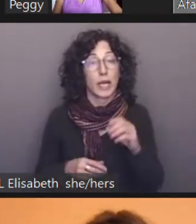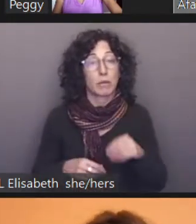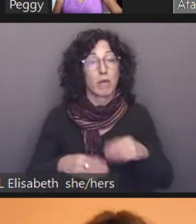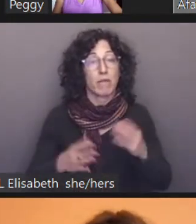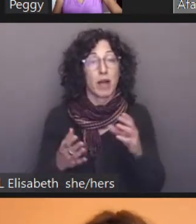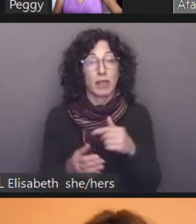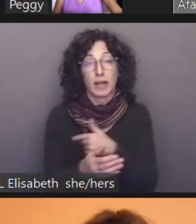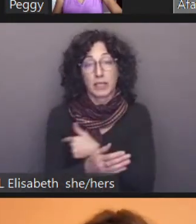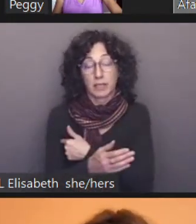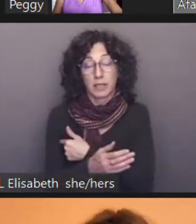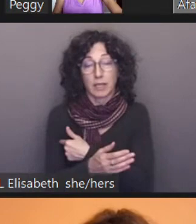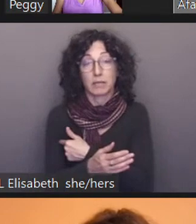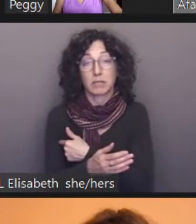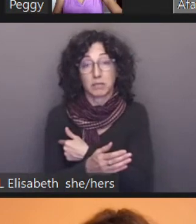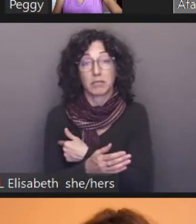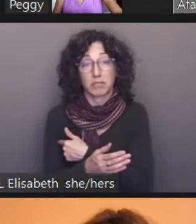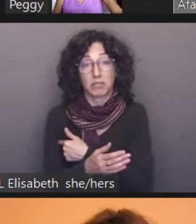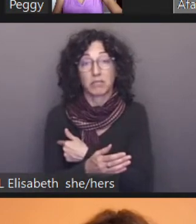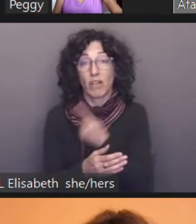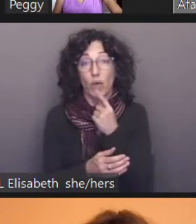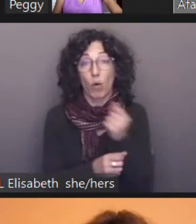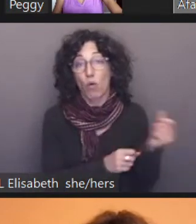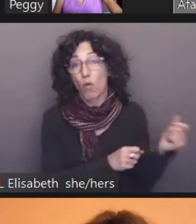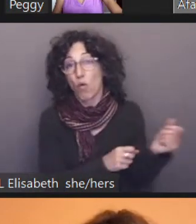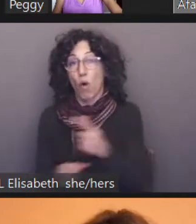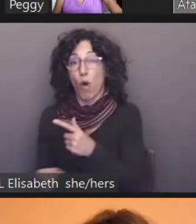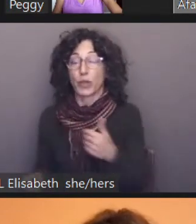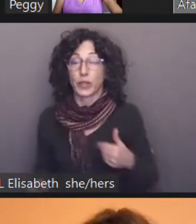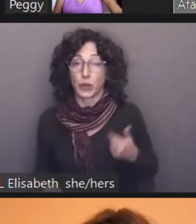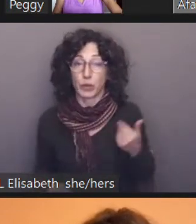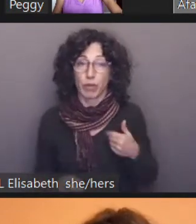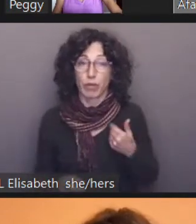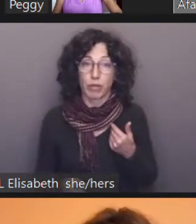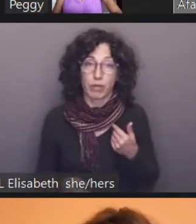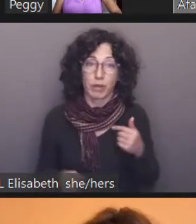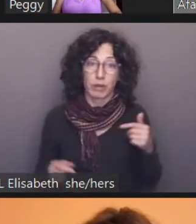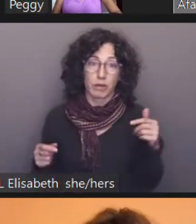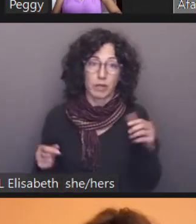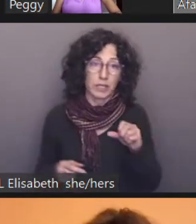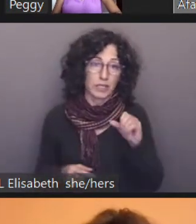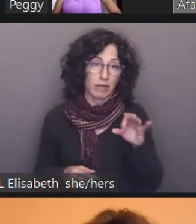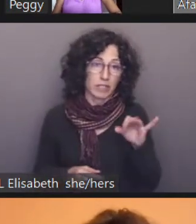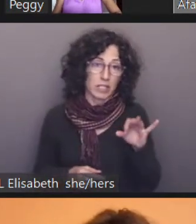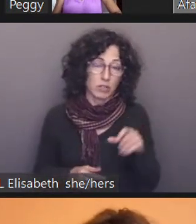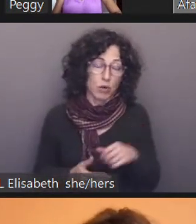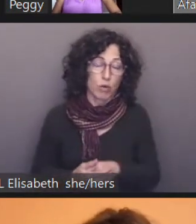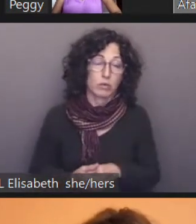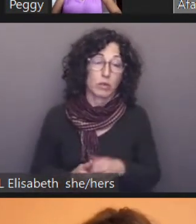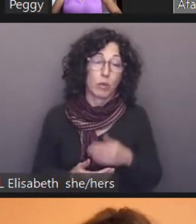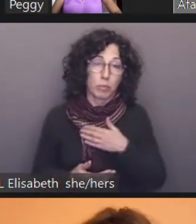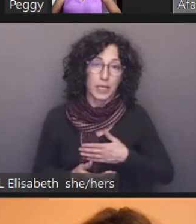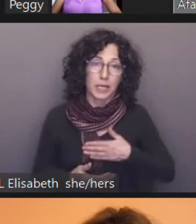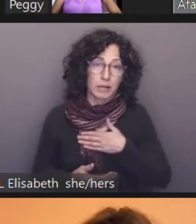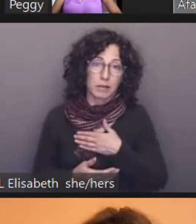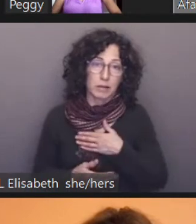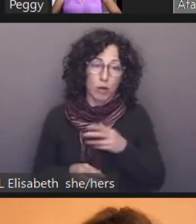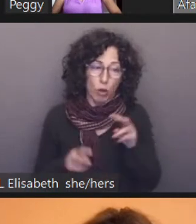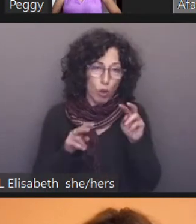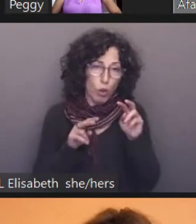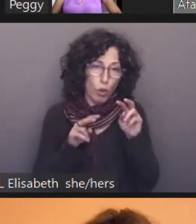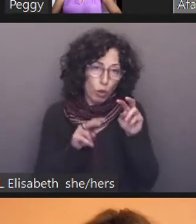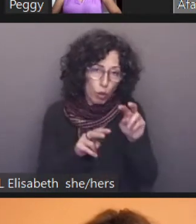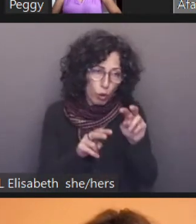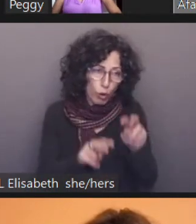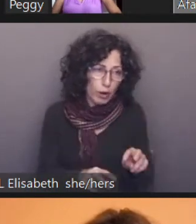we can provide vaccine for all of the youth in San Francisco in this age group. So please do look at the list